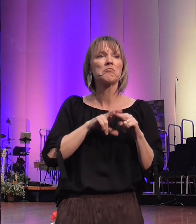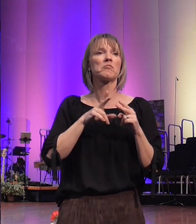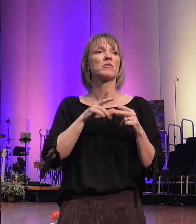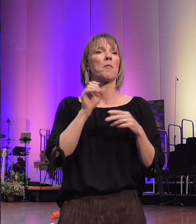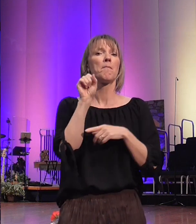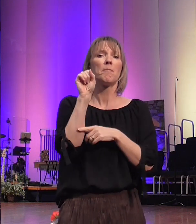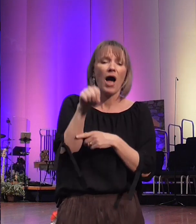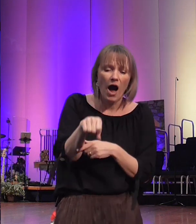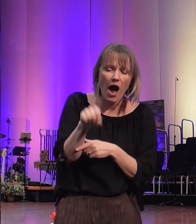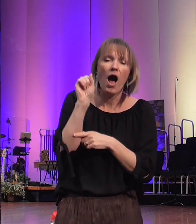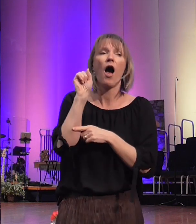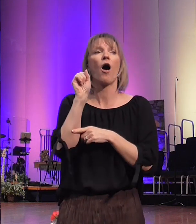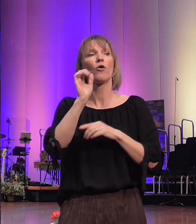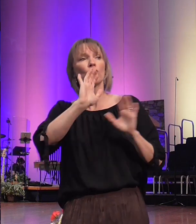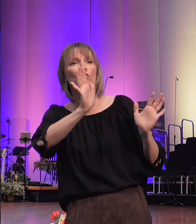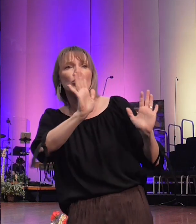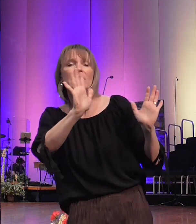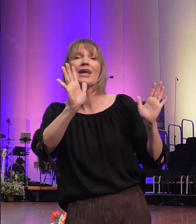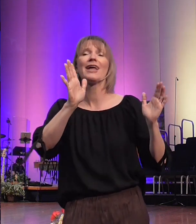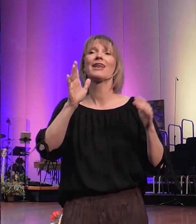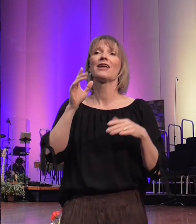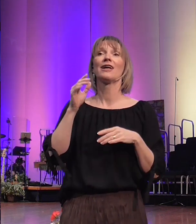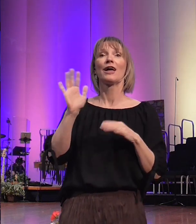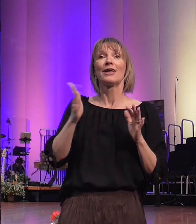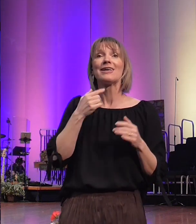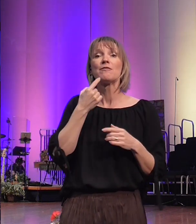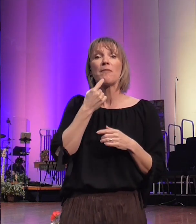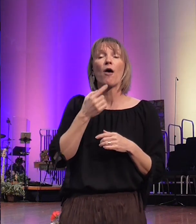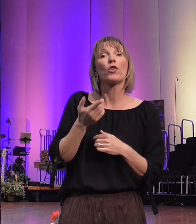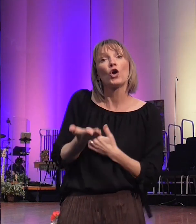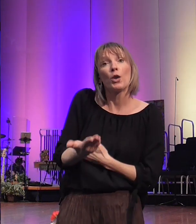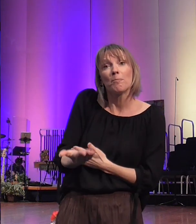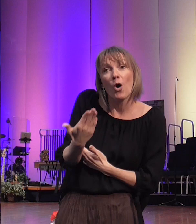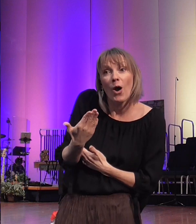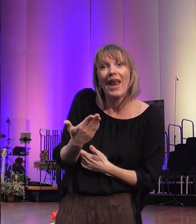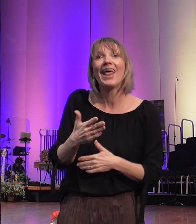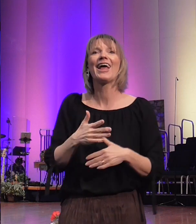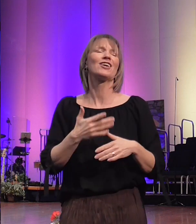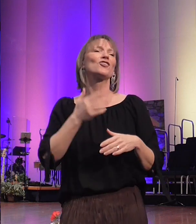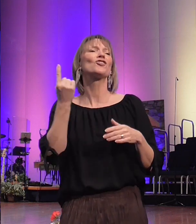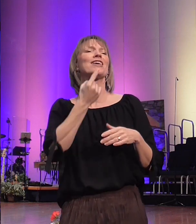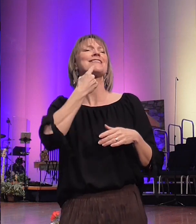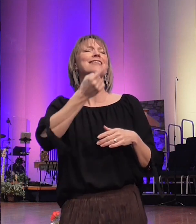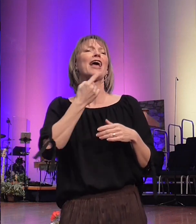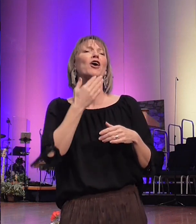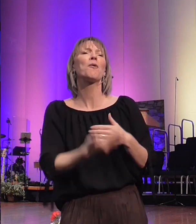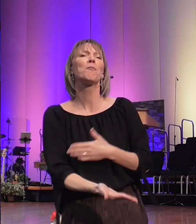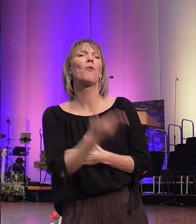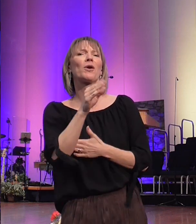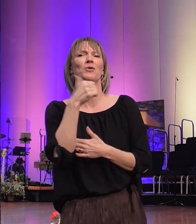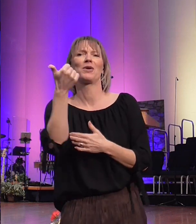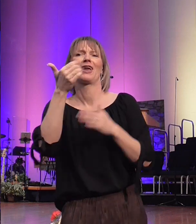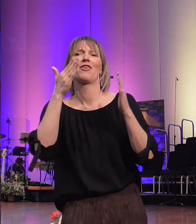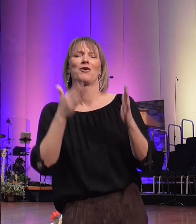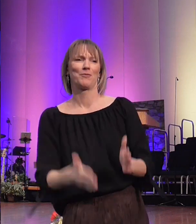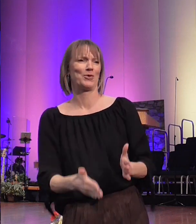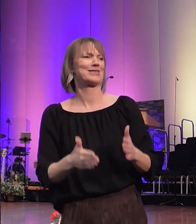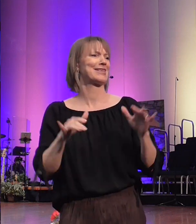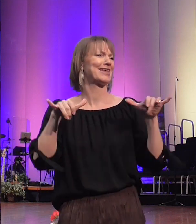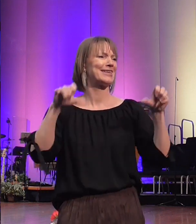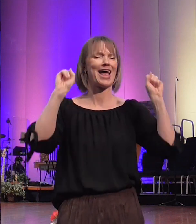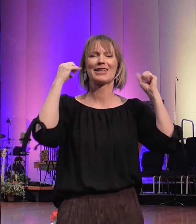nod to them, to mouth the words good morning to them, and just say good morning to another person.